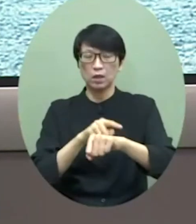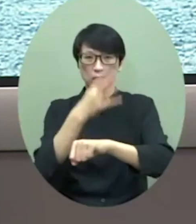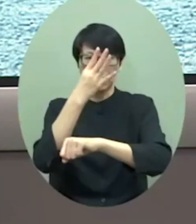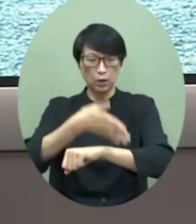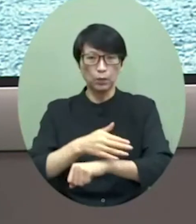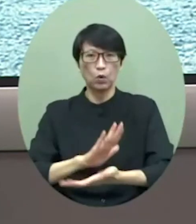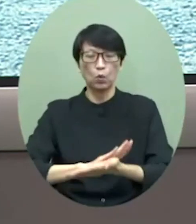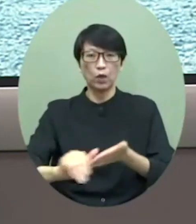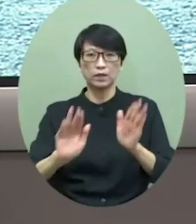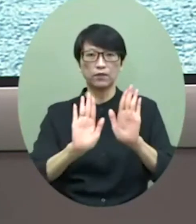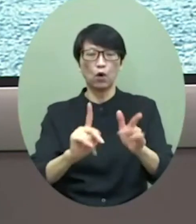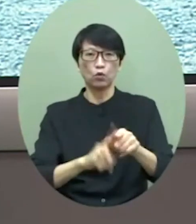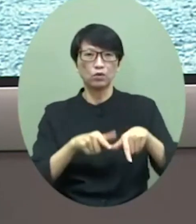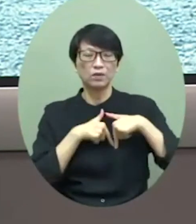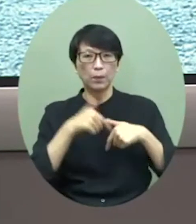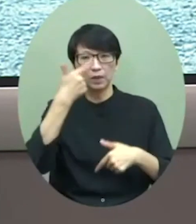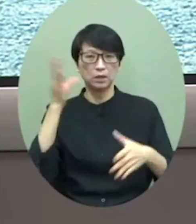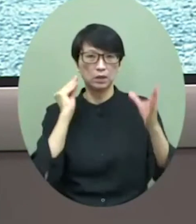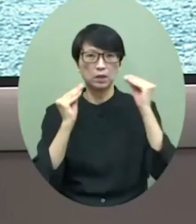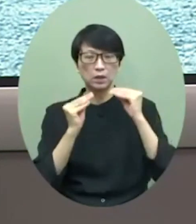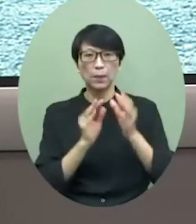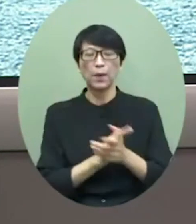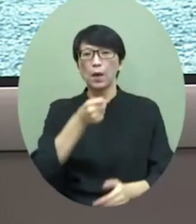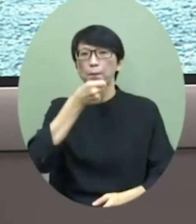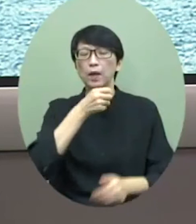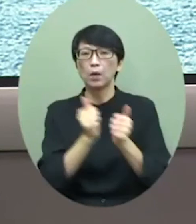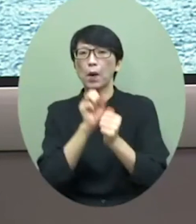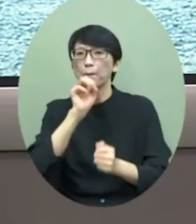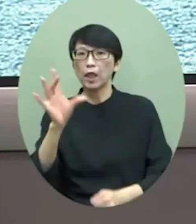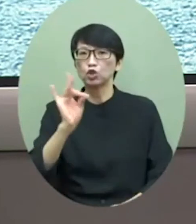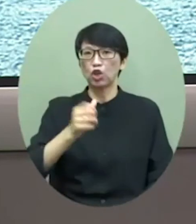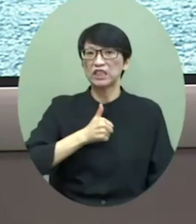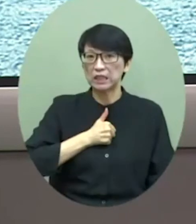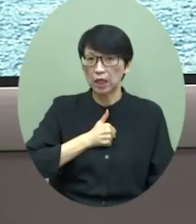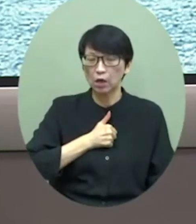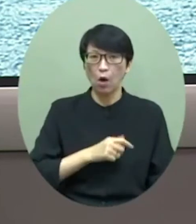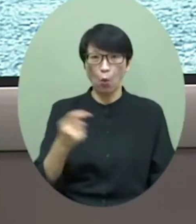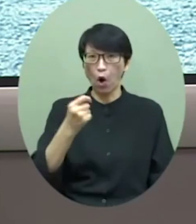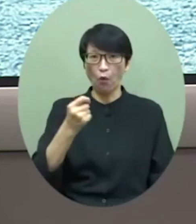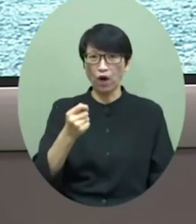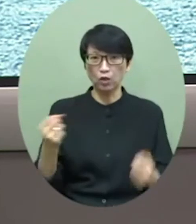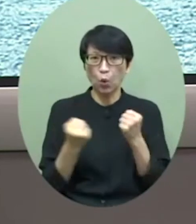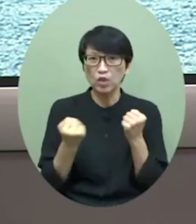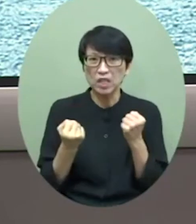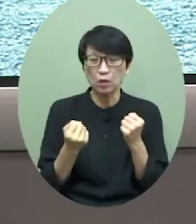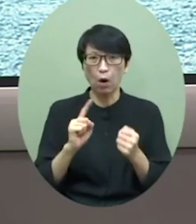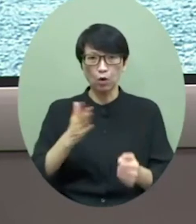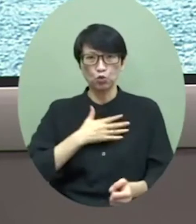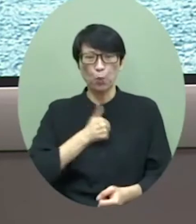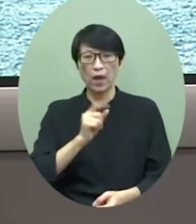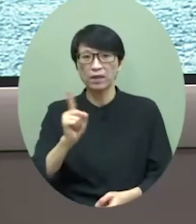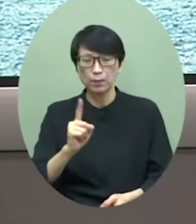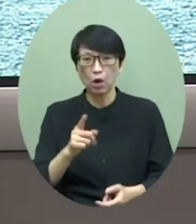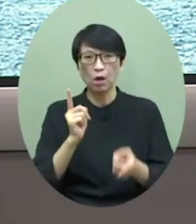be another outbreak in the summer, in this winter at the end of the year. Now, just now at the 4:30 daily press briefing, a reporter